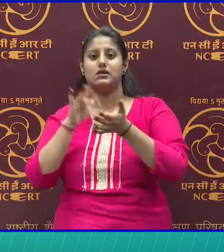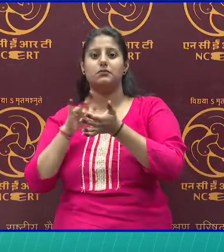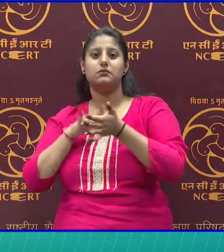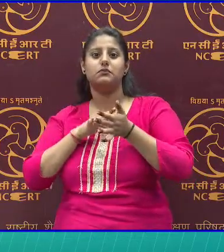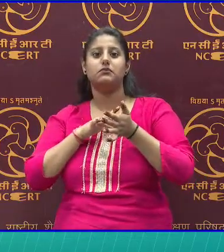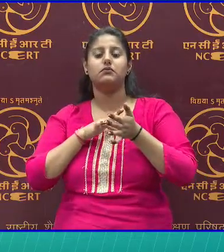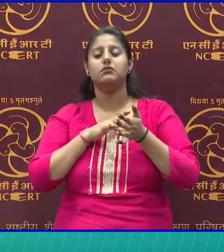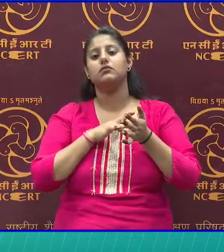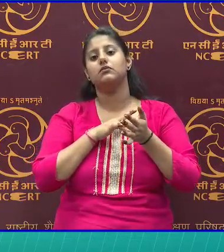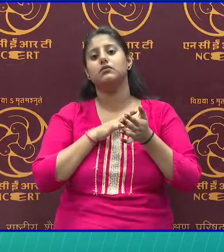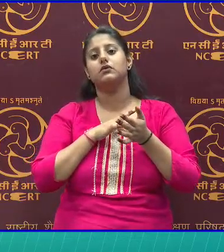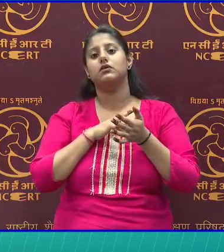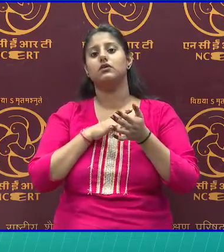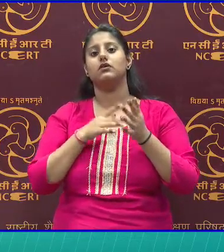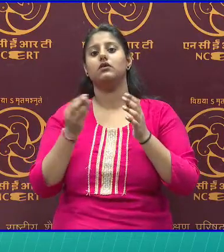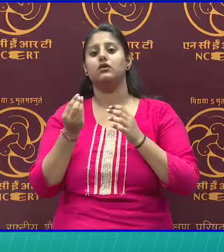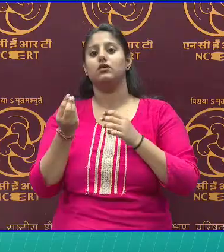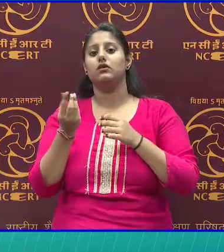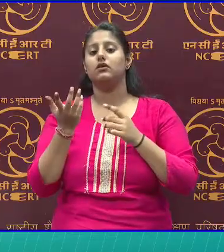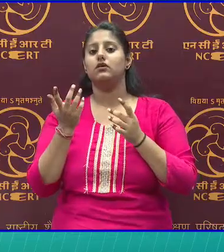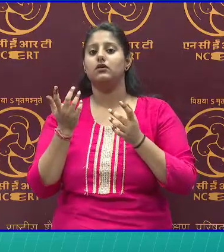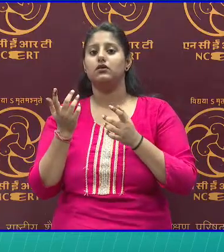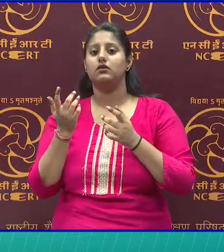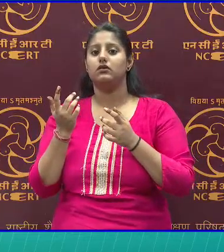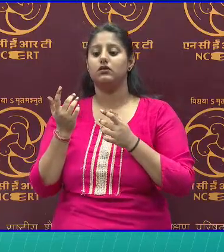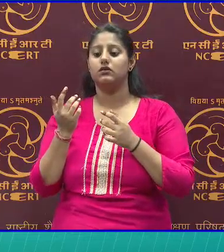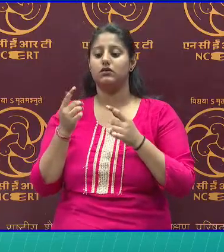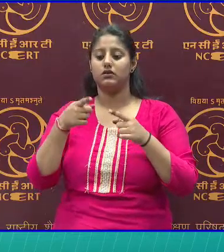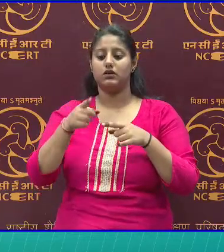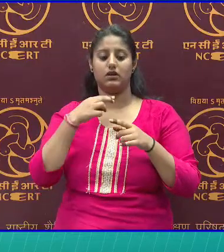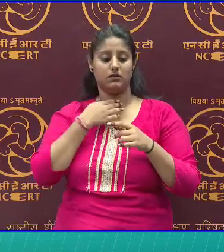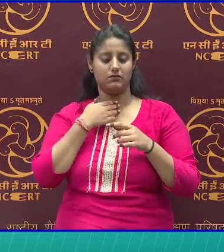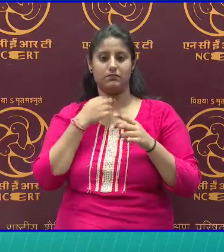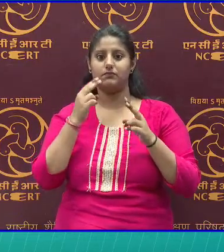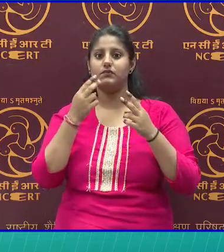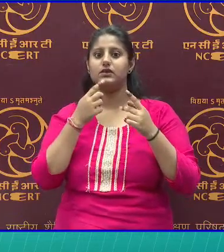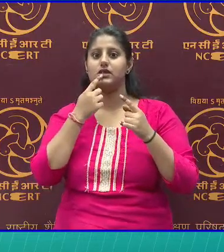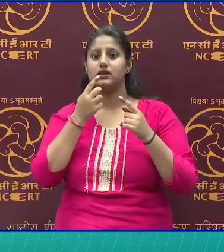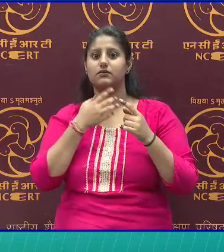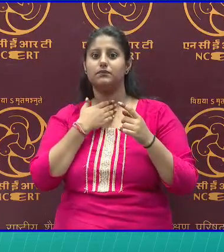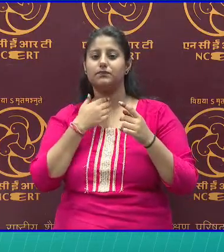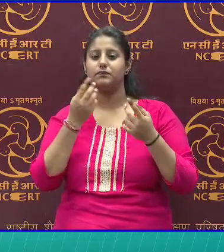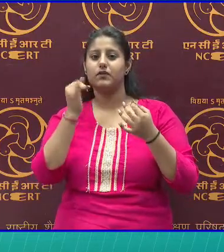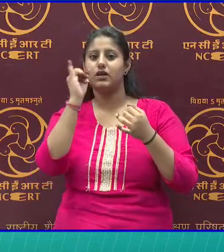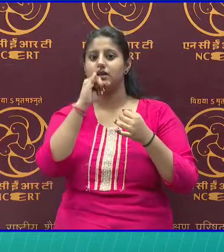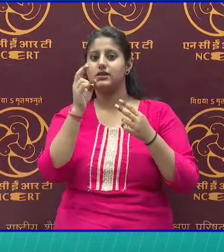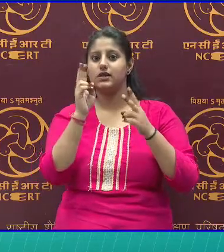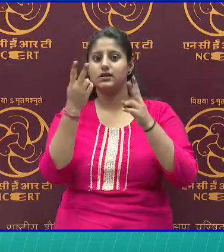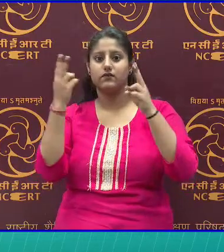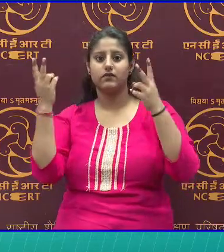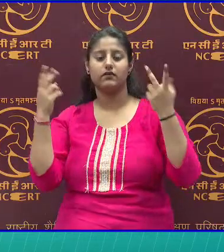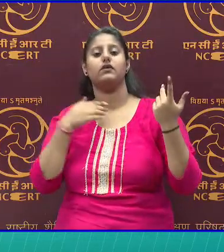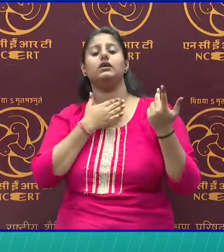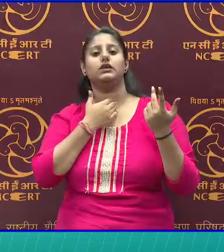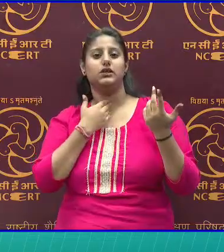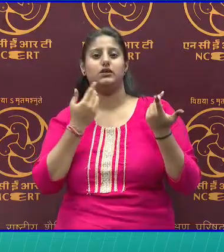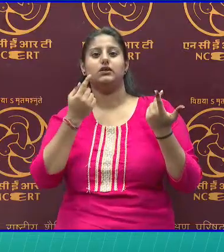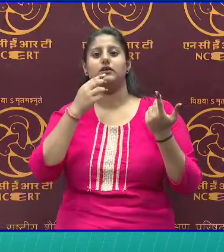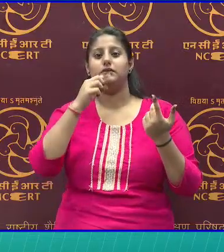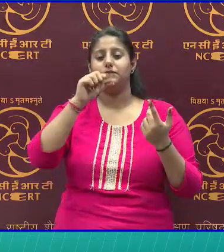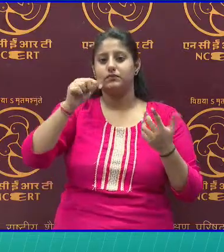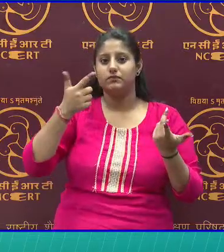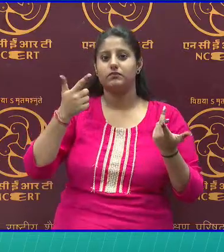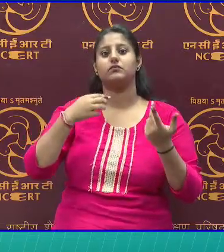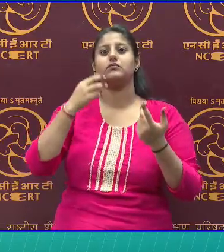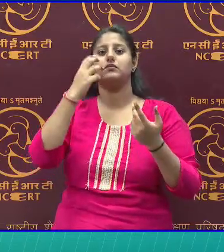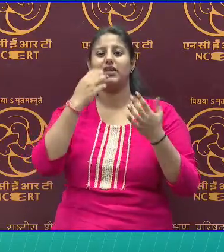the shadras, that means the different taste, made with 6 different taste elements like sweet, sour, salty, pungent, bitter